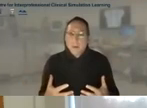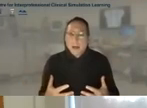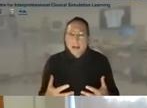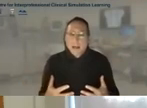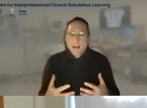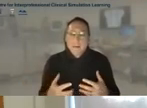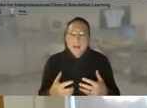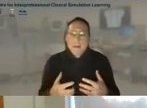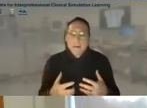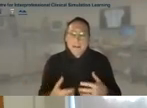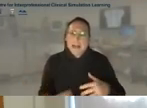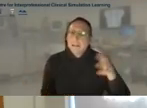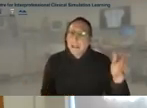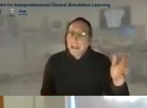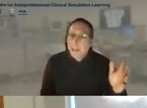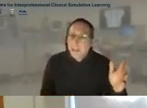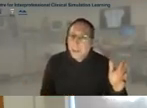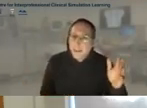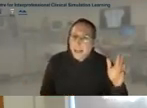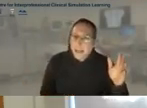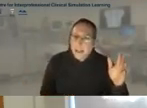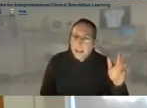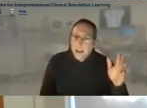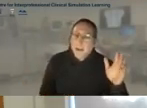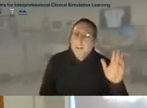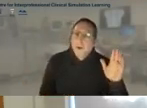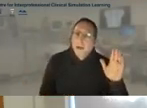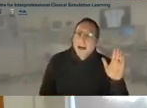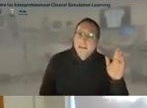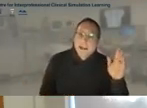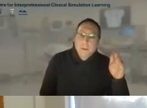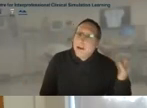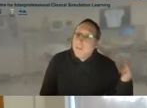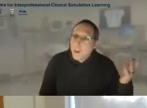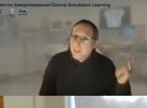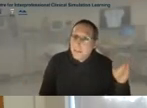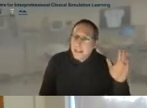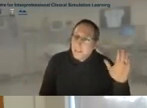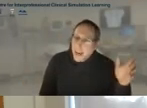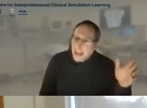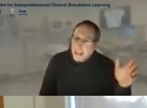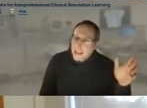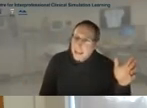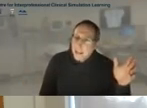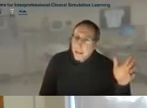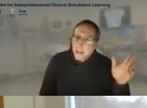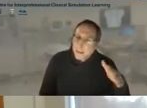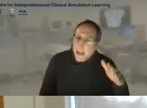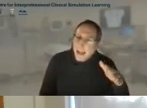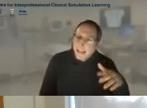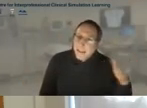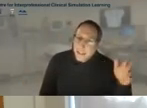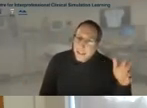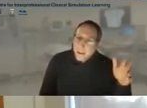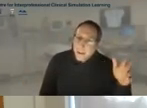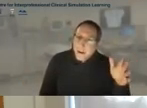went well was that simulation we did that day. Remember way back there, whenever it was, we did that practice with those guys